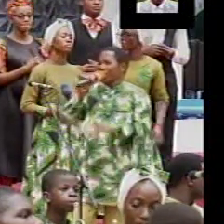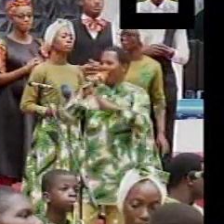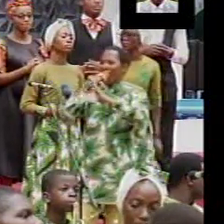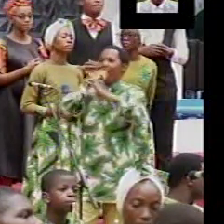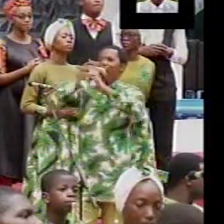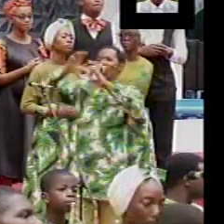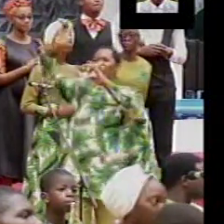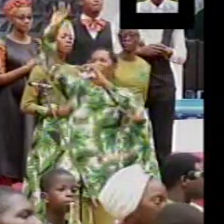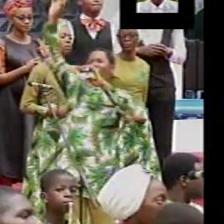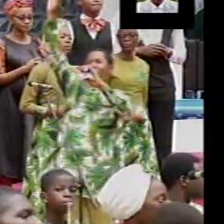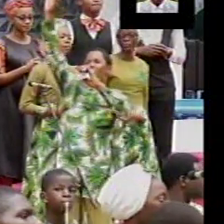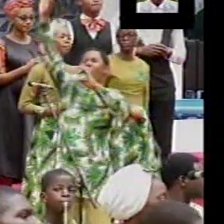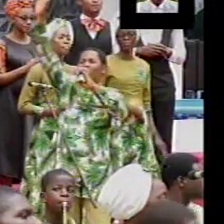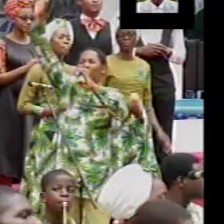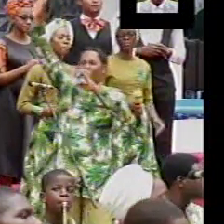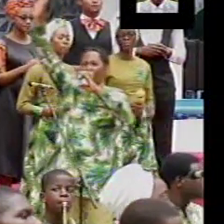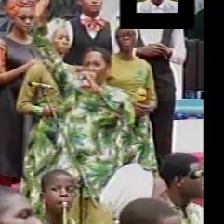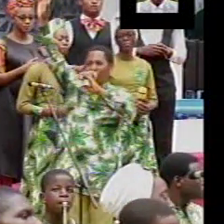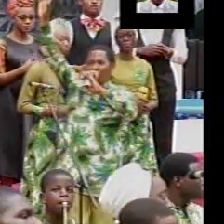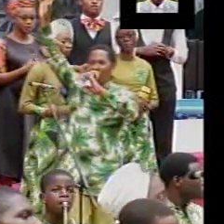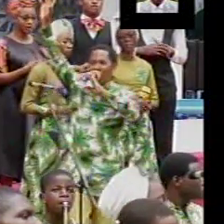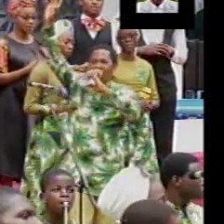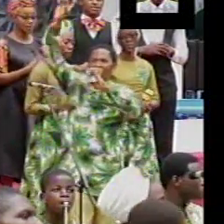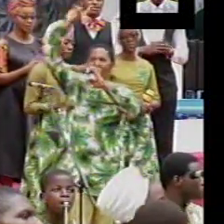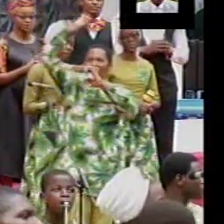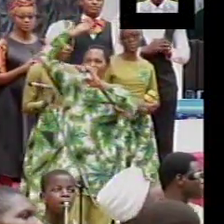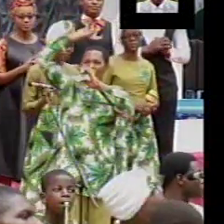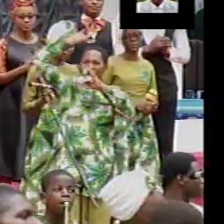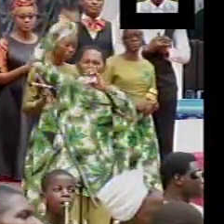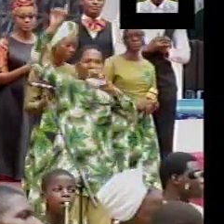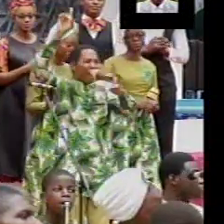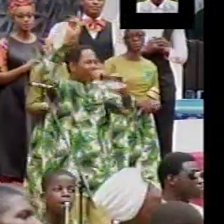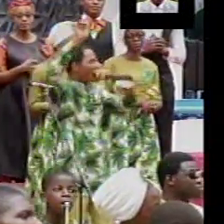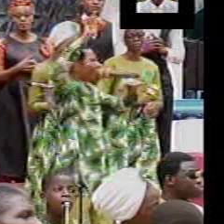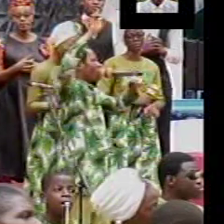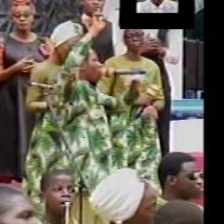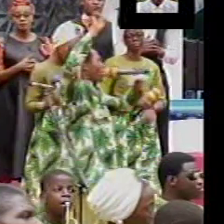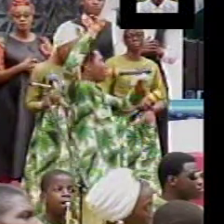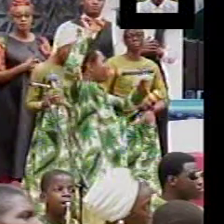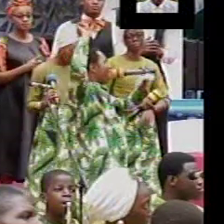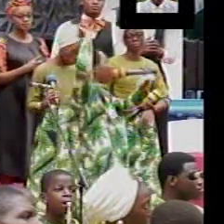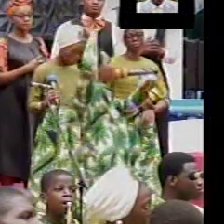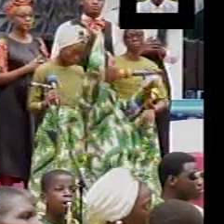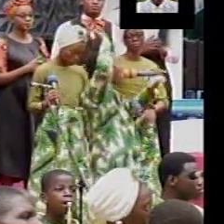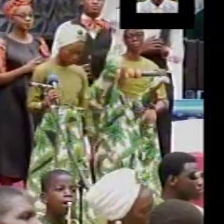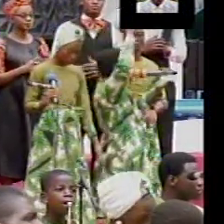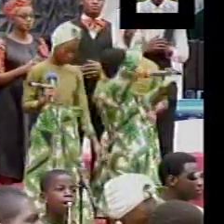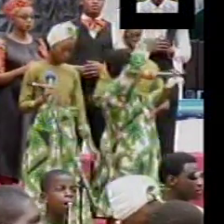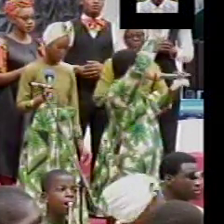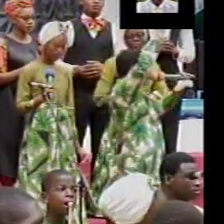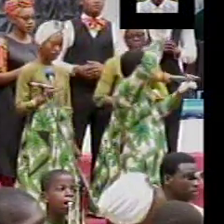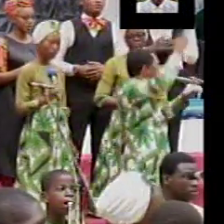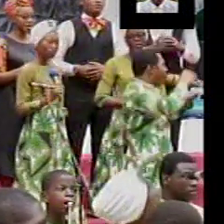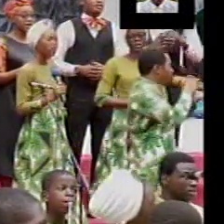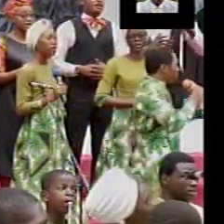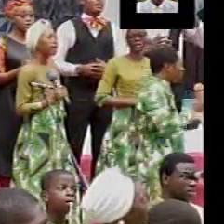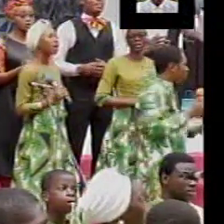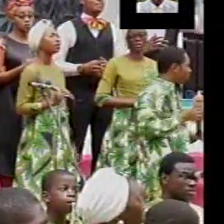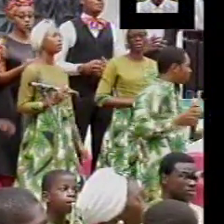Convocation, I pray the Lord will visit you. If you believe that, I want to hear the loudest